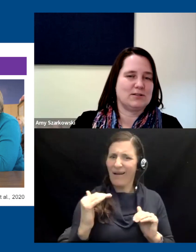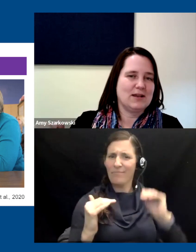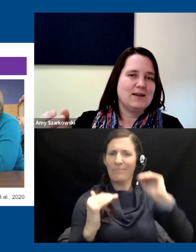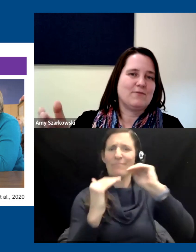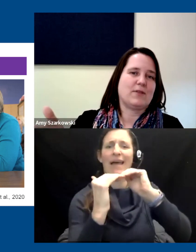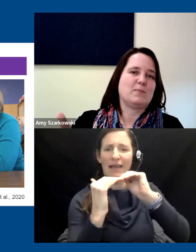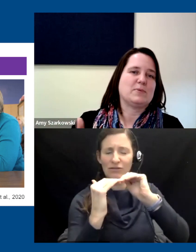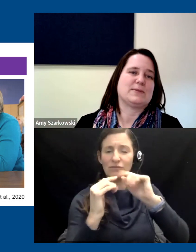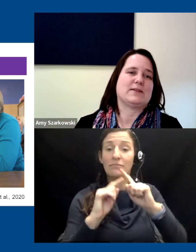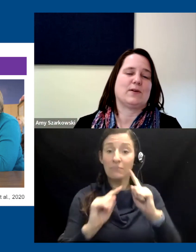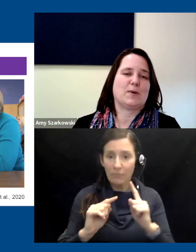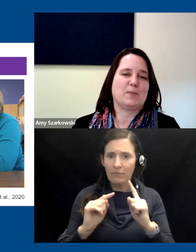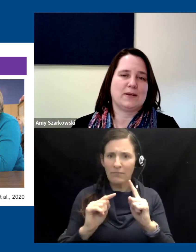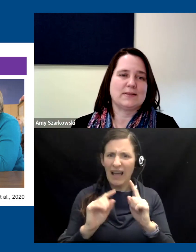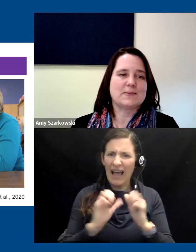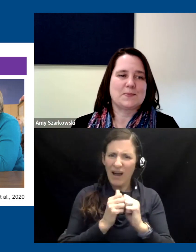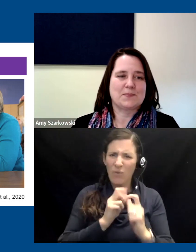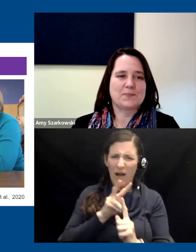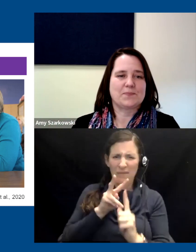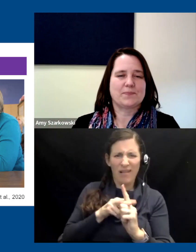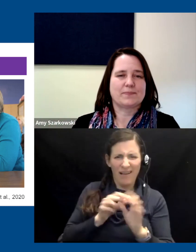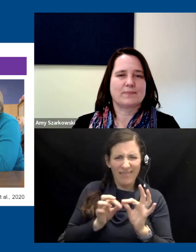that language for that specific purpose.